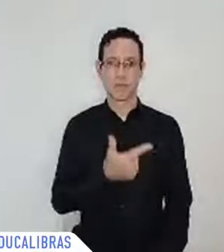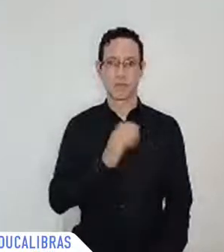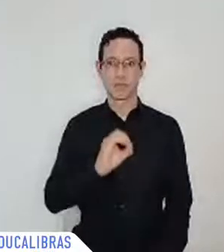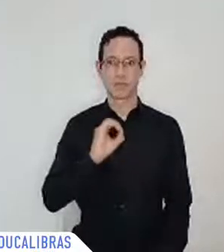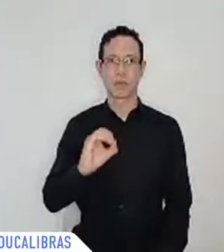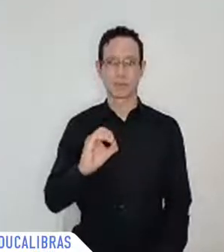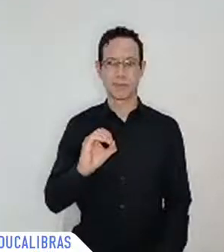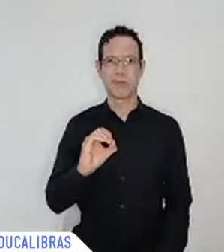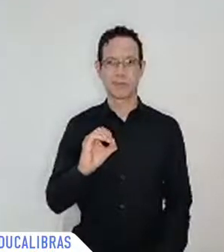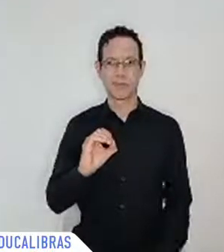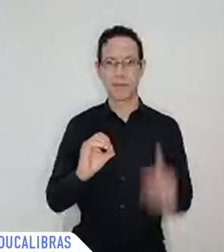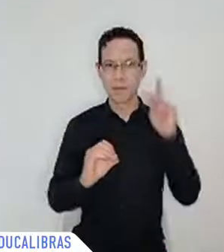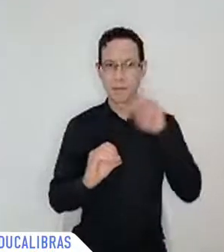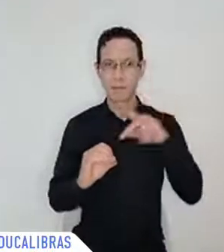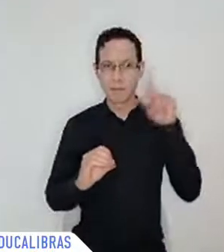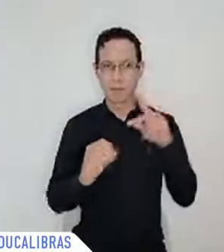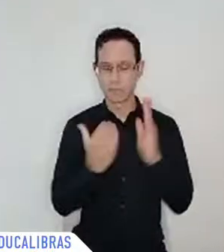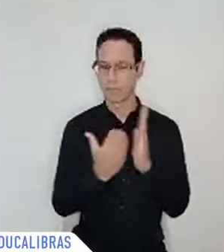offered.